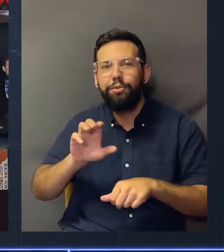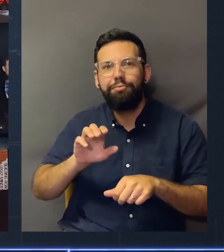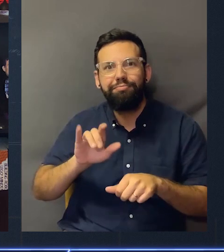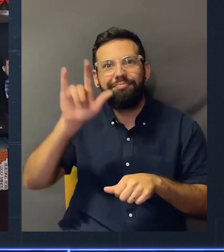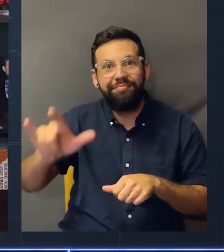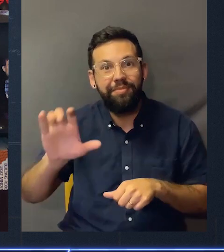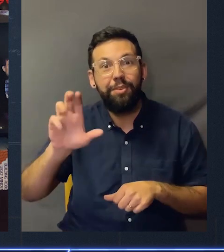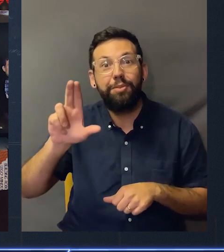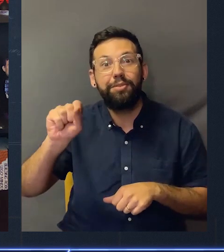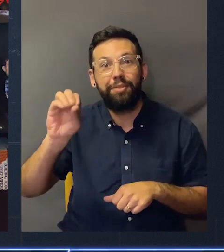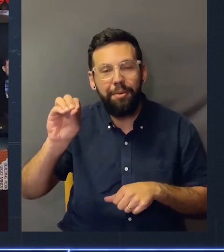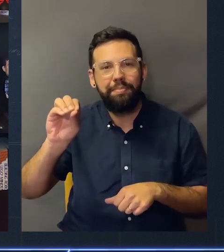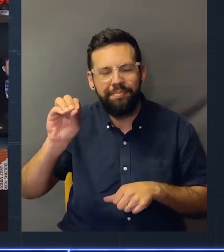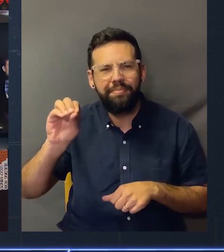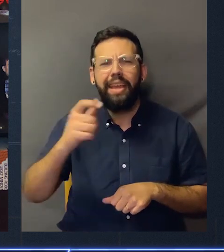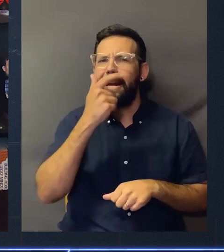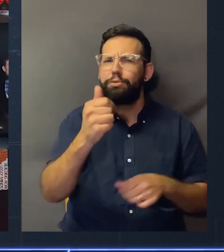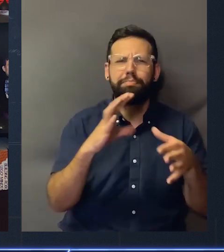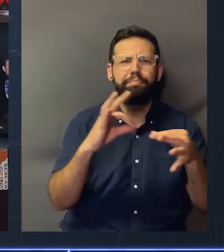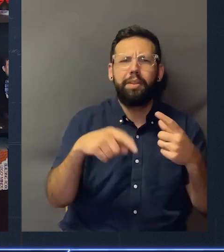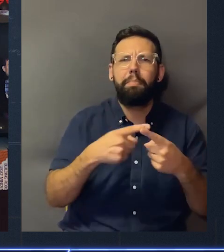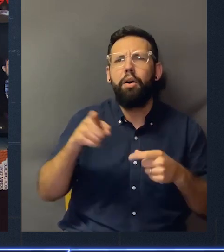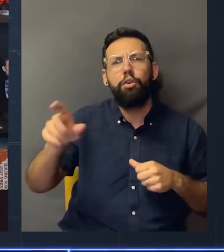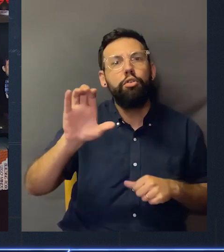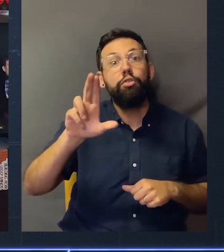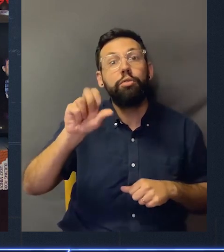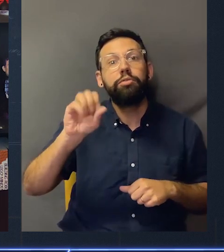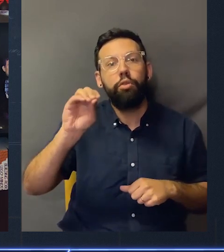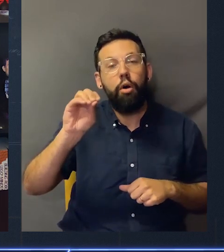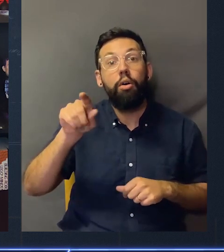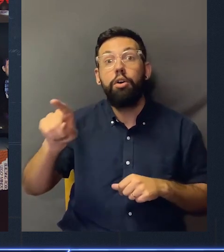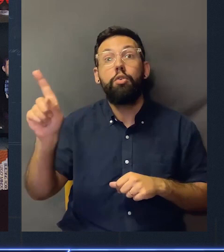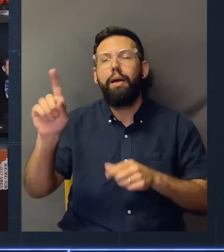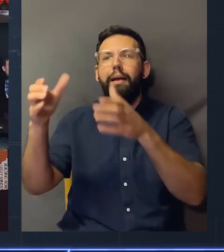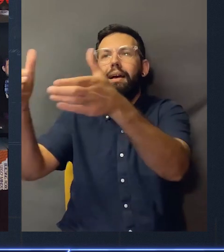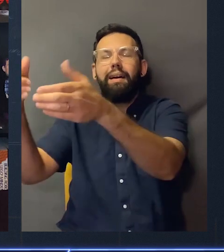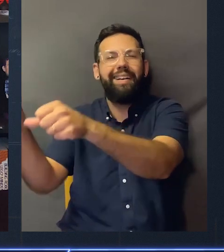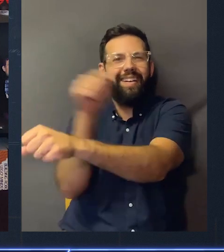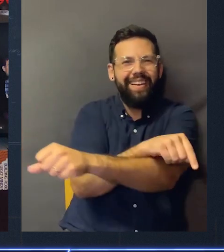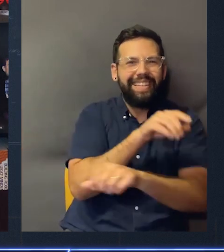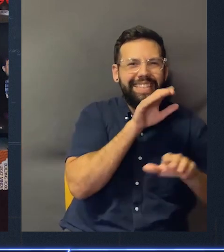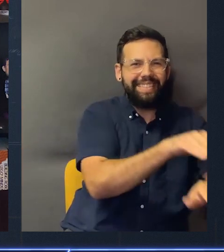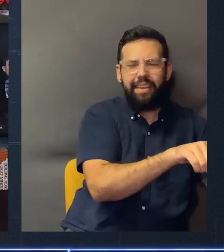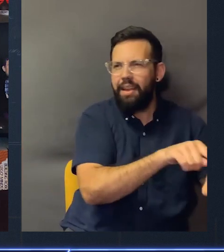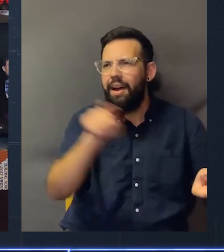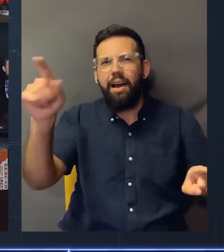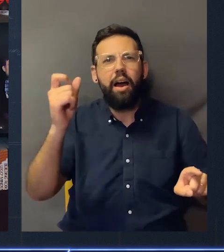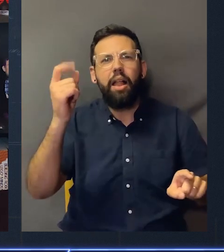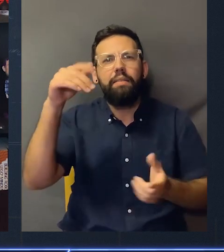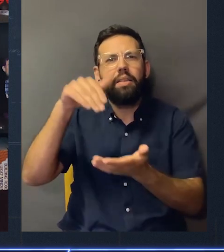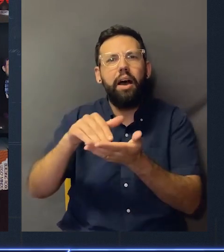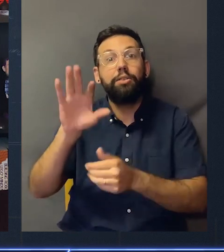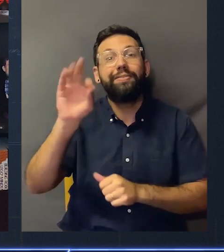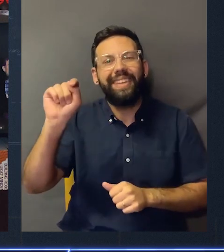from Lima to Cusco. Now, one interesting thing about Cusco is it's actually 11,000 feet above sea level. So you get there and